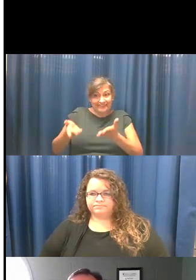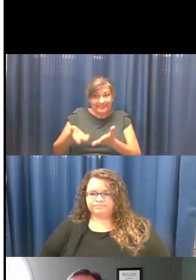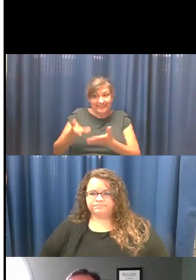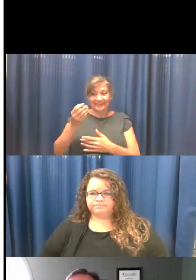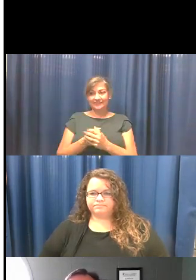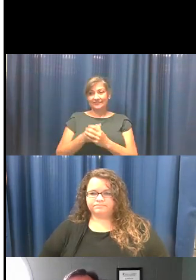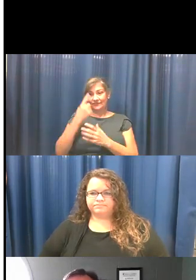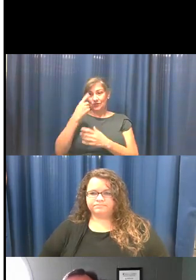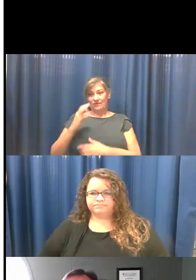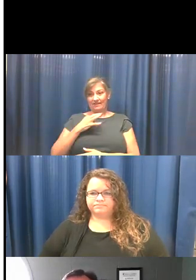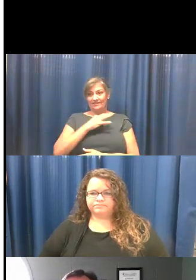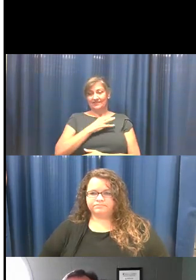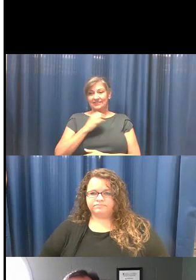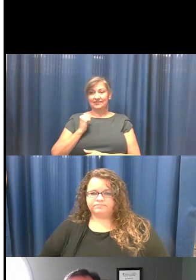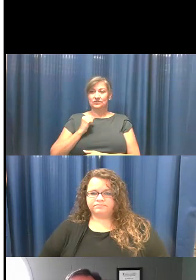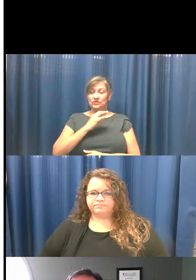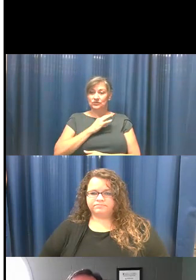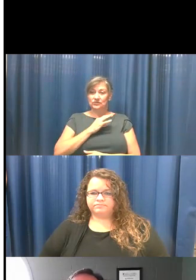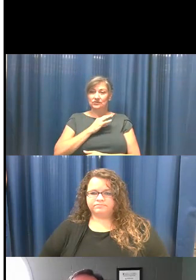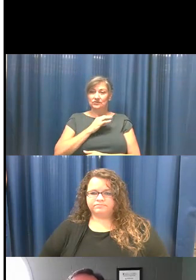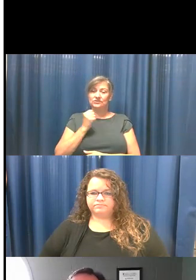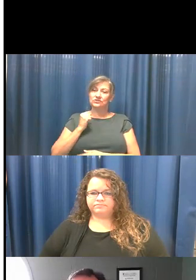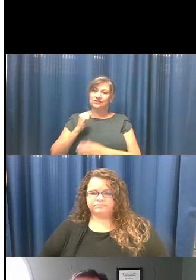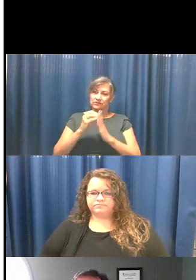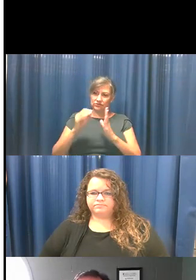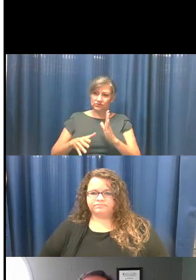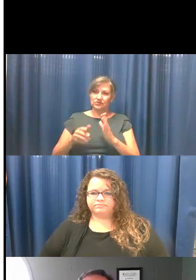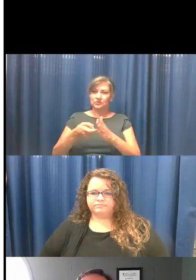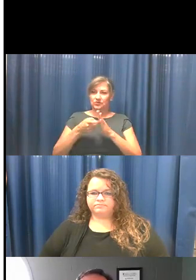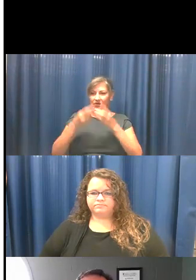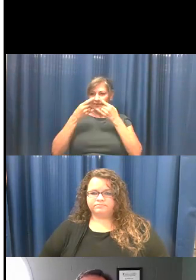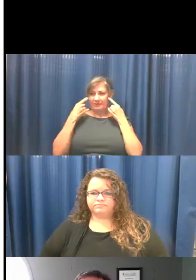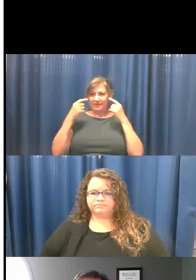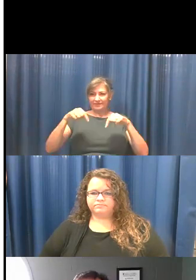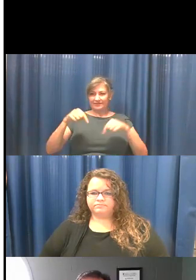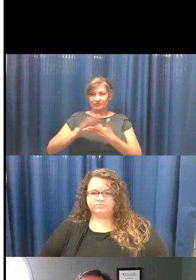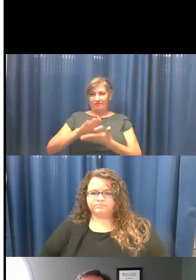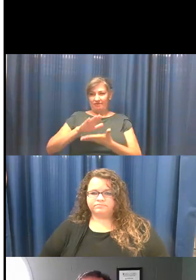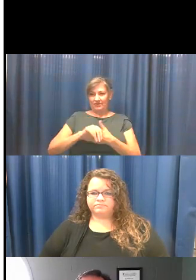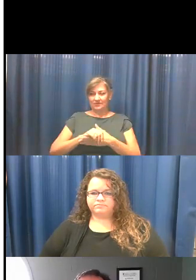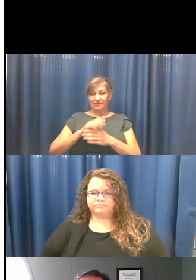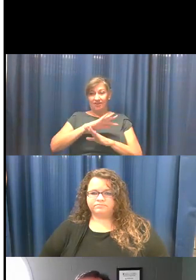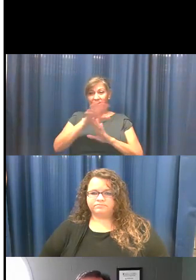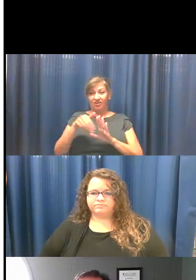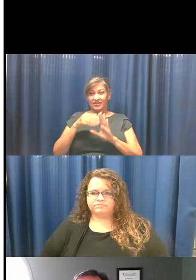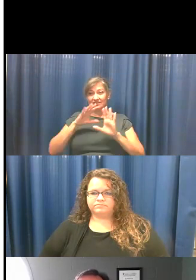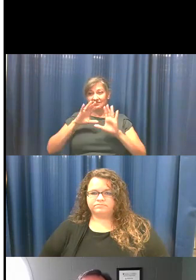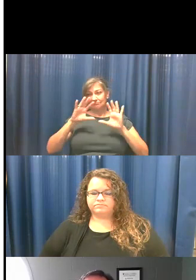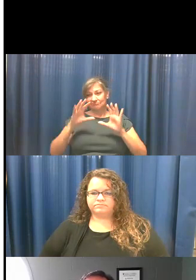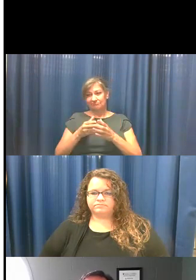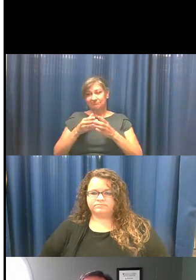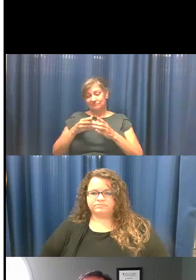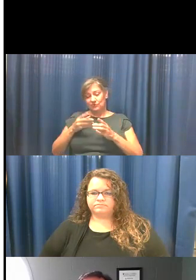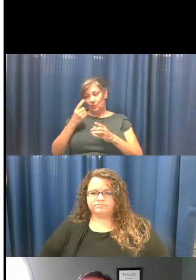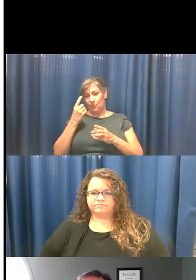around that. And we're requiring masks on campus. I'll tell you, all of this is built around two fundamental goals that we're trying